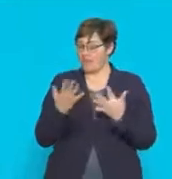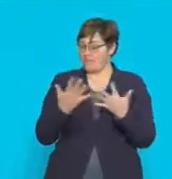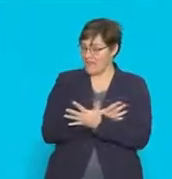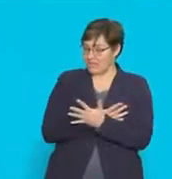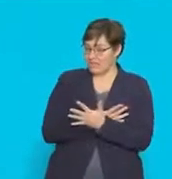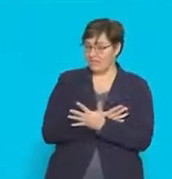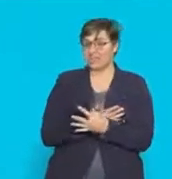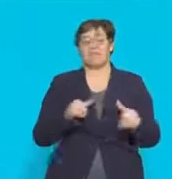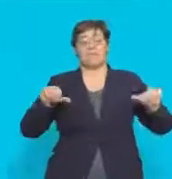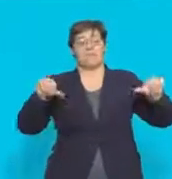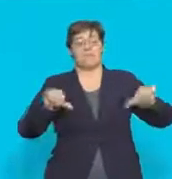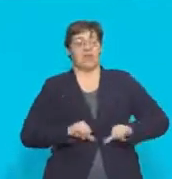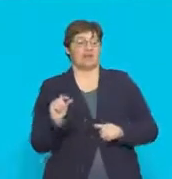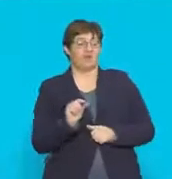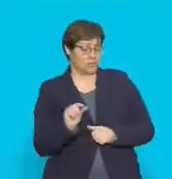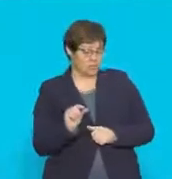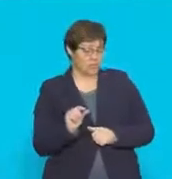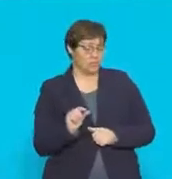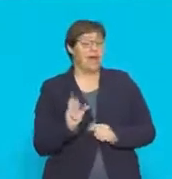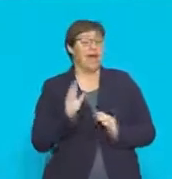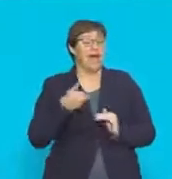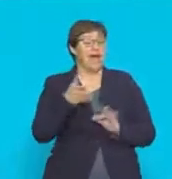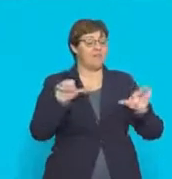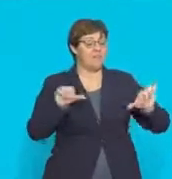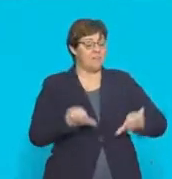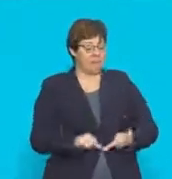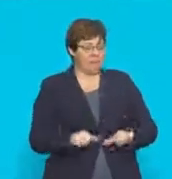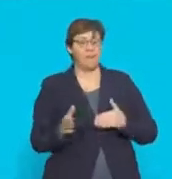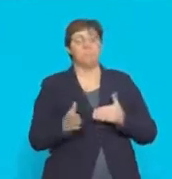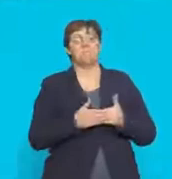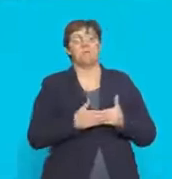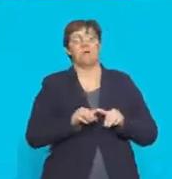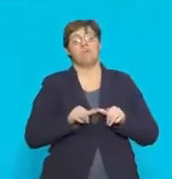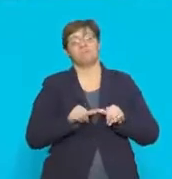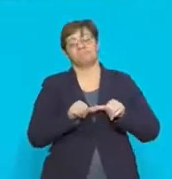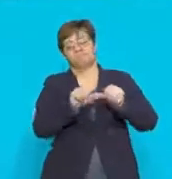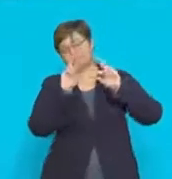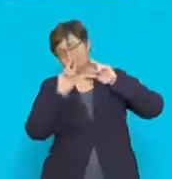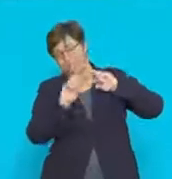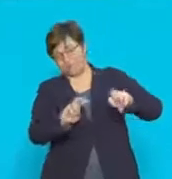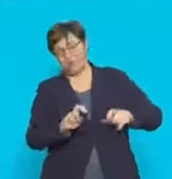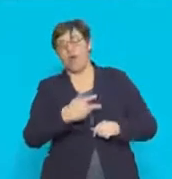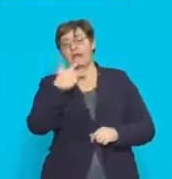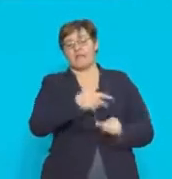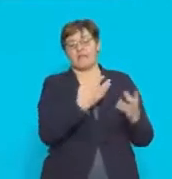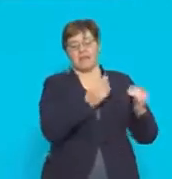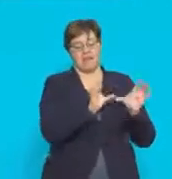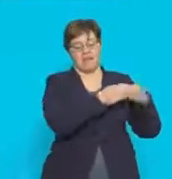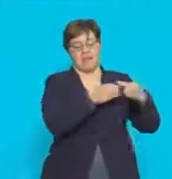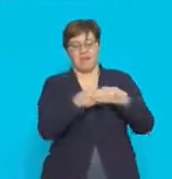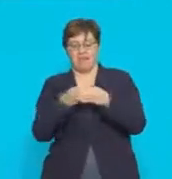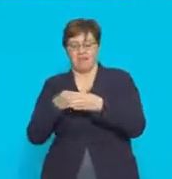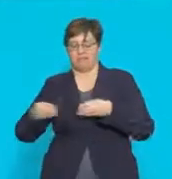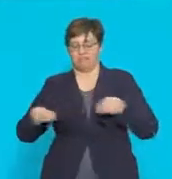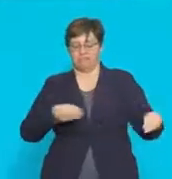quick ad break because when we come back, we're going to have some more work that we're going to look at in terms of classifying these numbers that we are talking about.